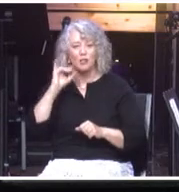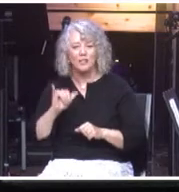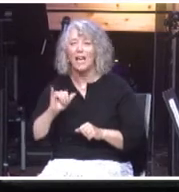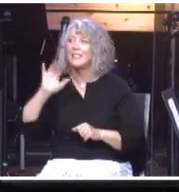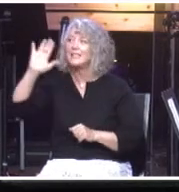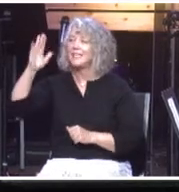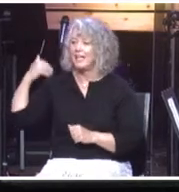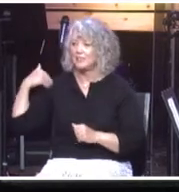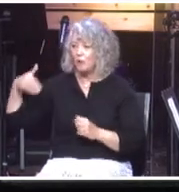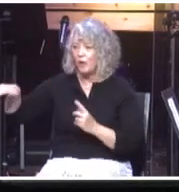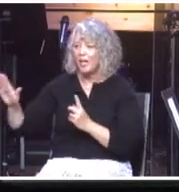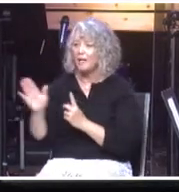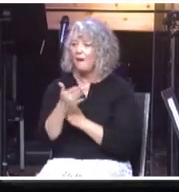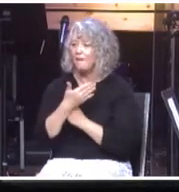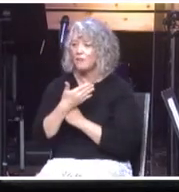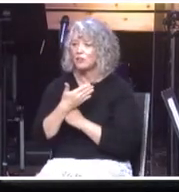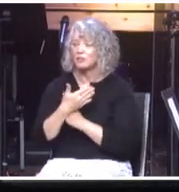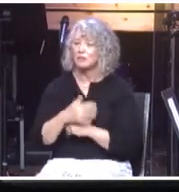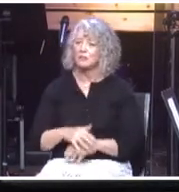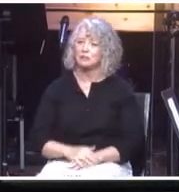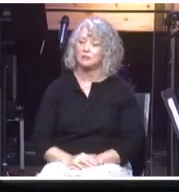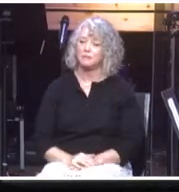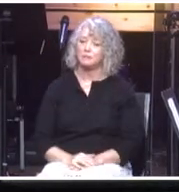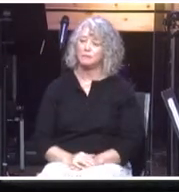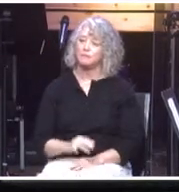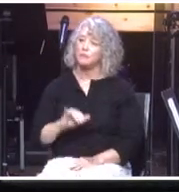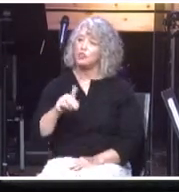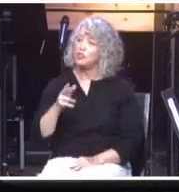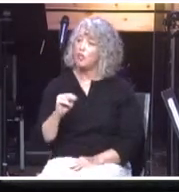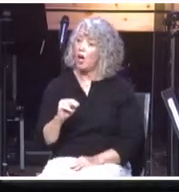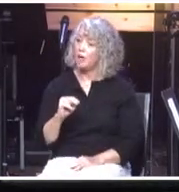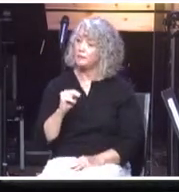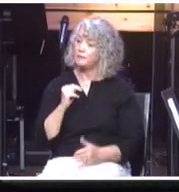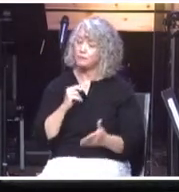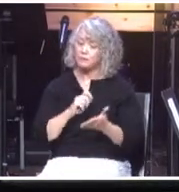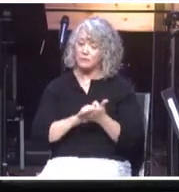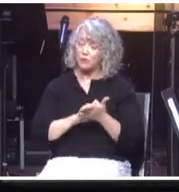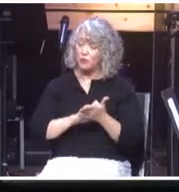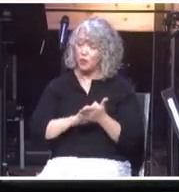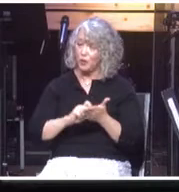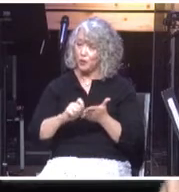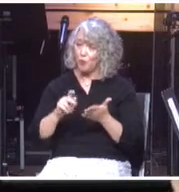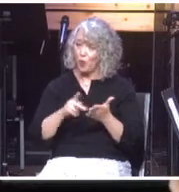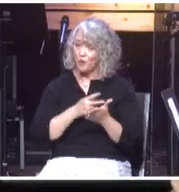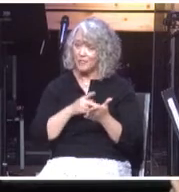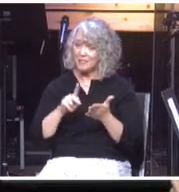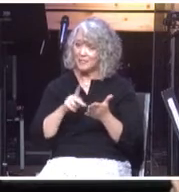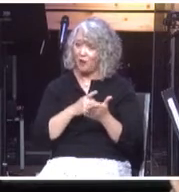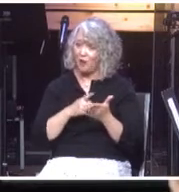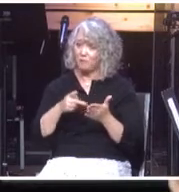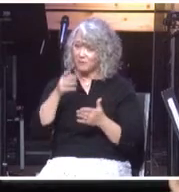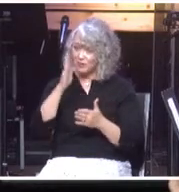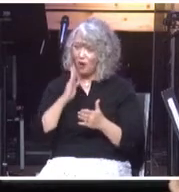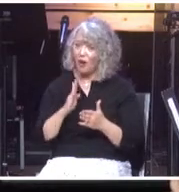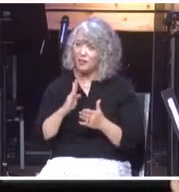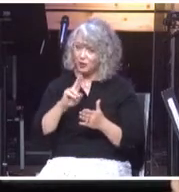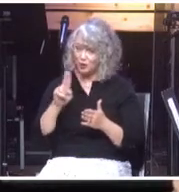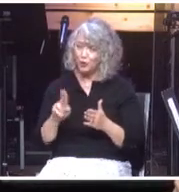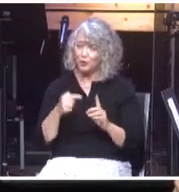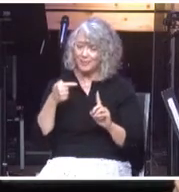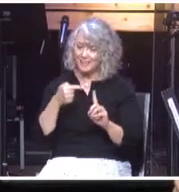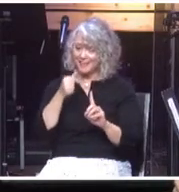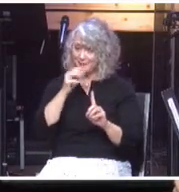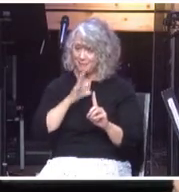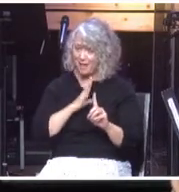And maybe it is hard to doubt that John did not have this psalm in mind as God used him to write